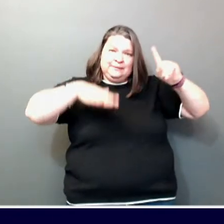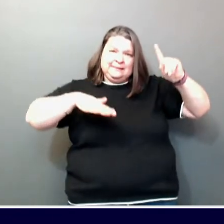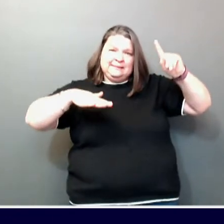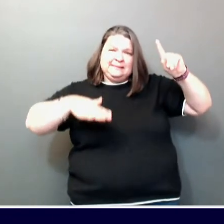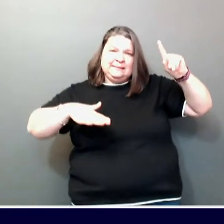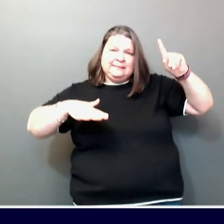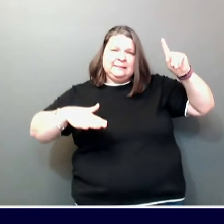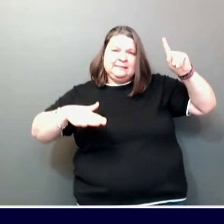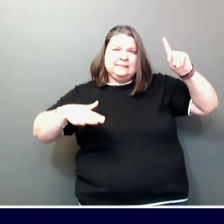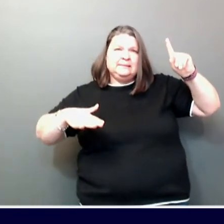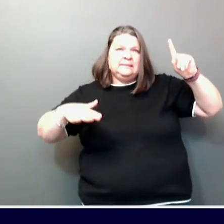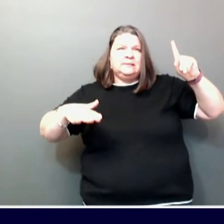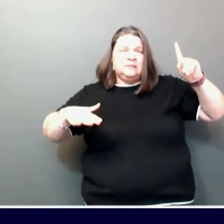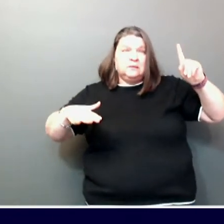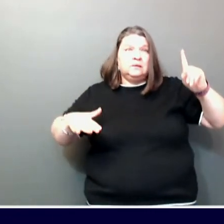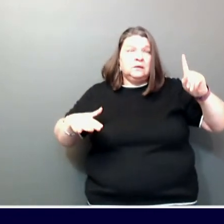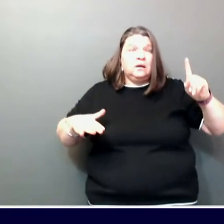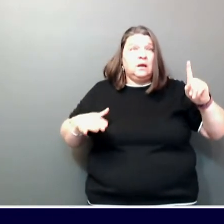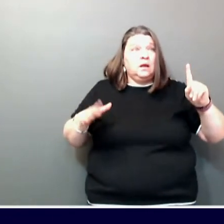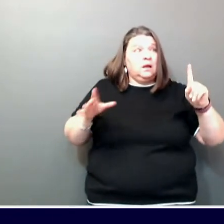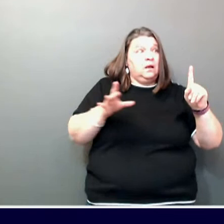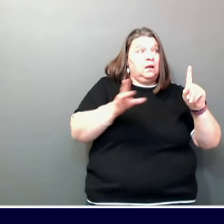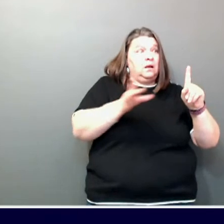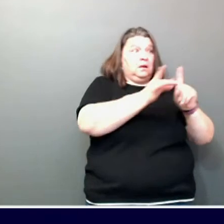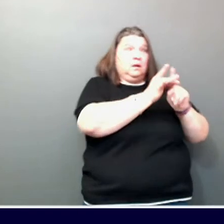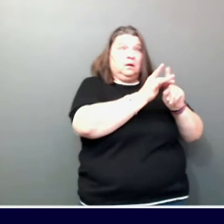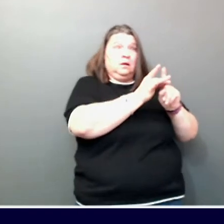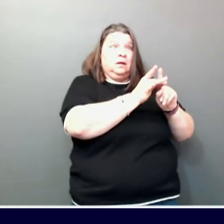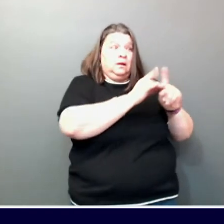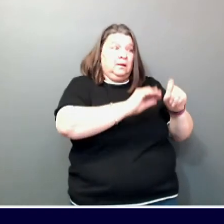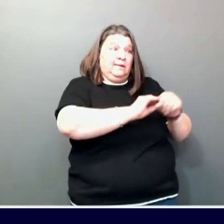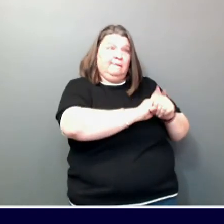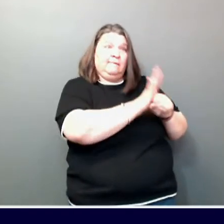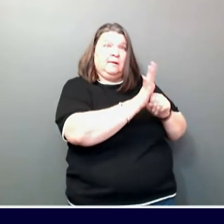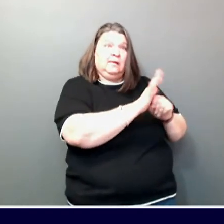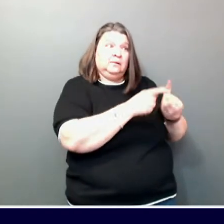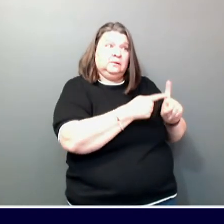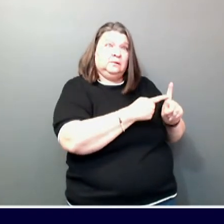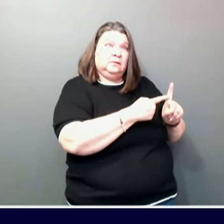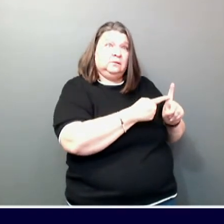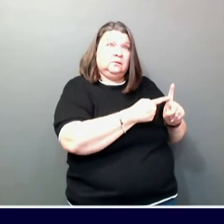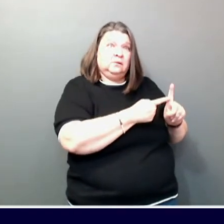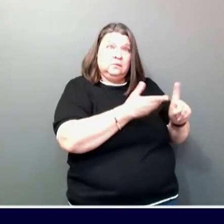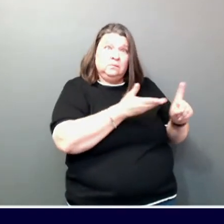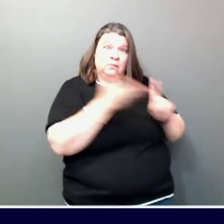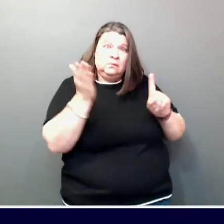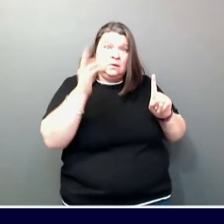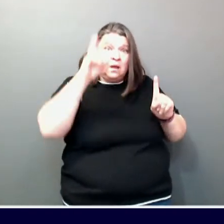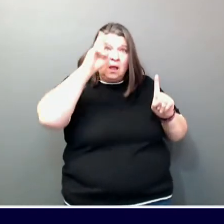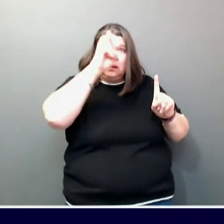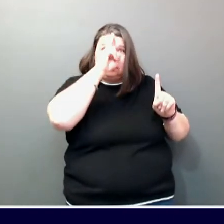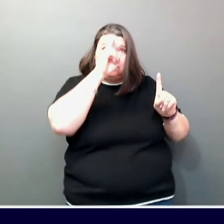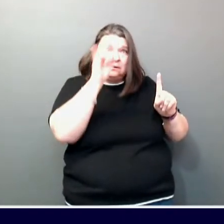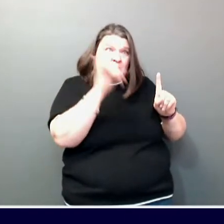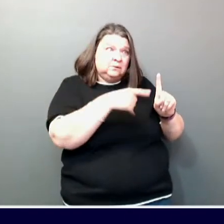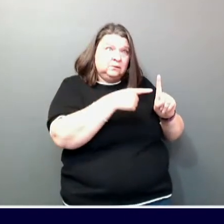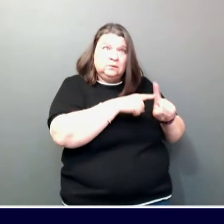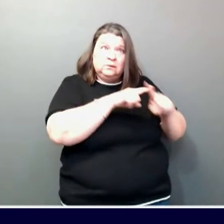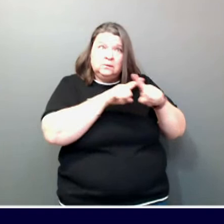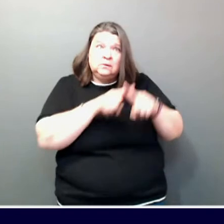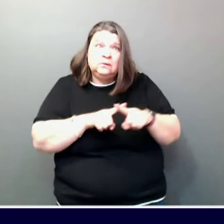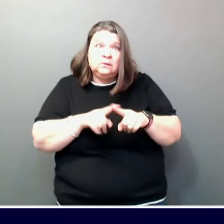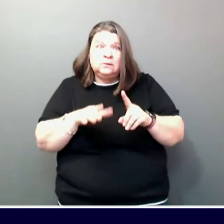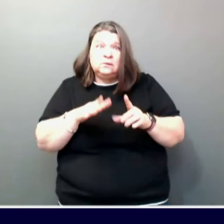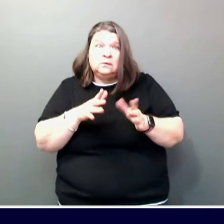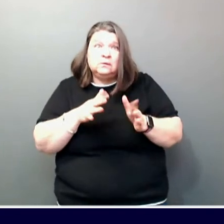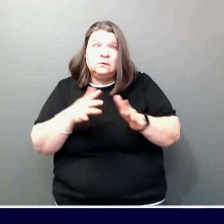being hospitalized and ending up in an ICU on a ventilator and dying. It's one reason I mentioned the therapeutics earlier. Those are the